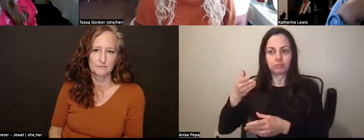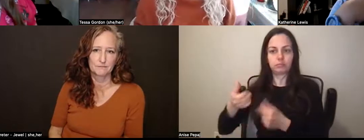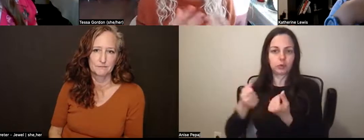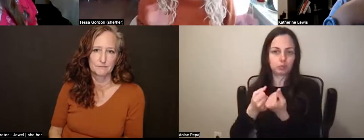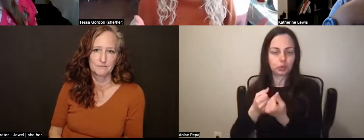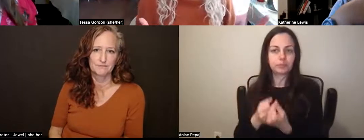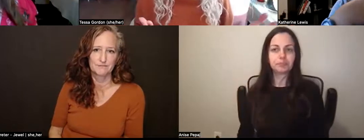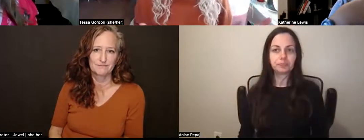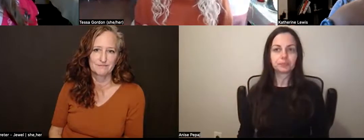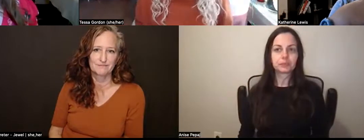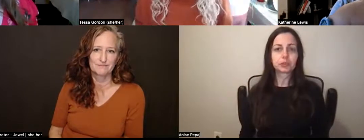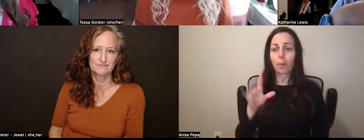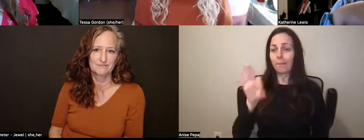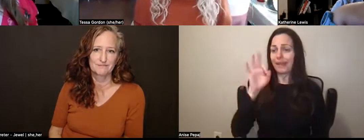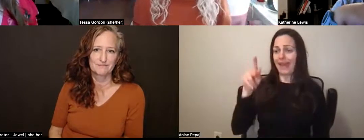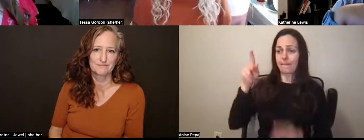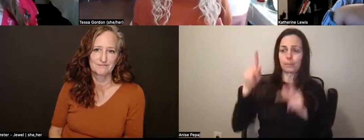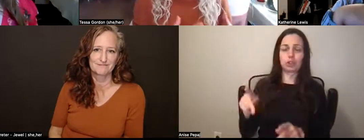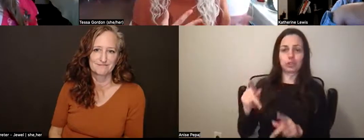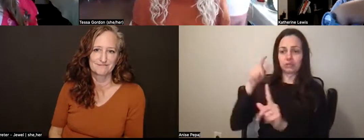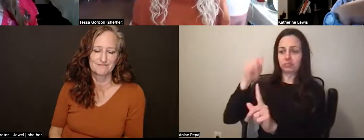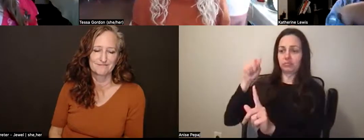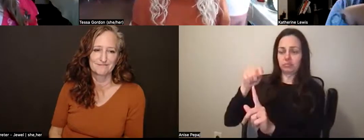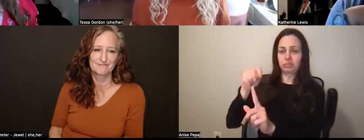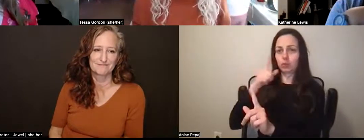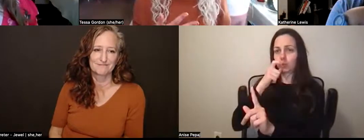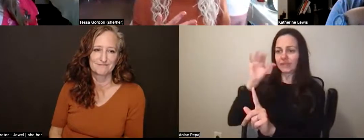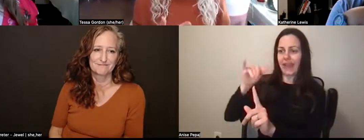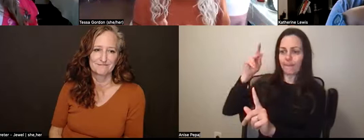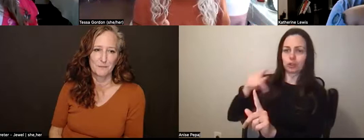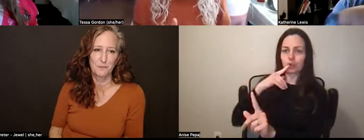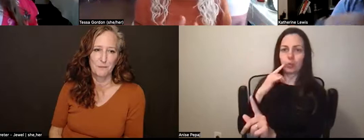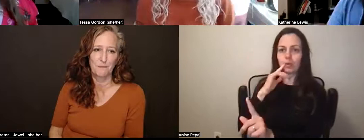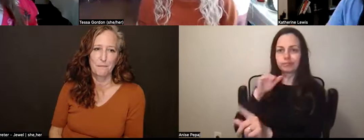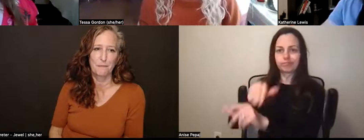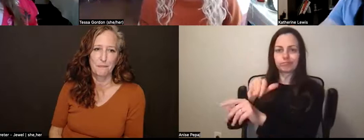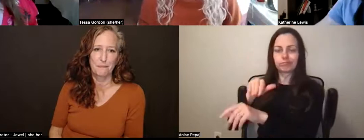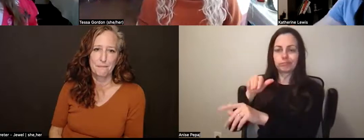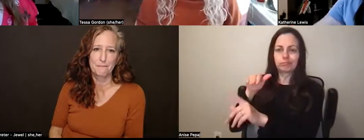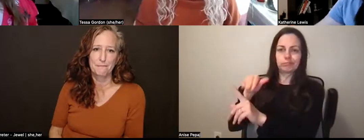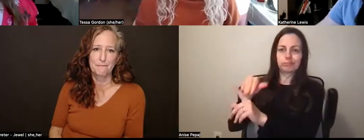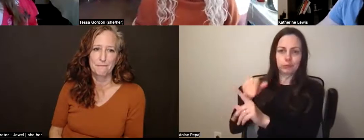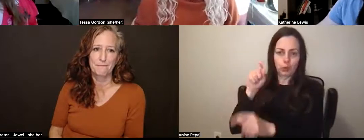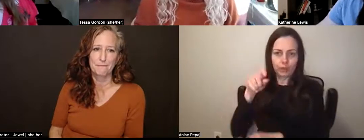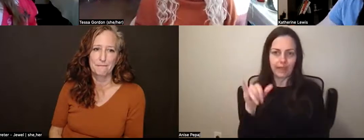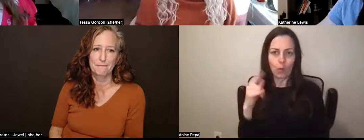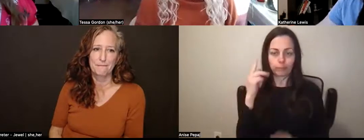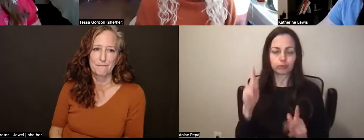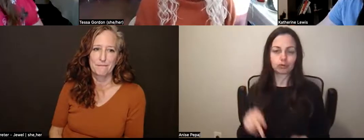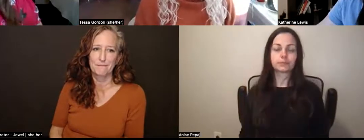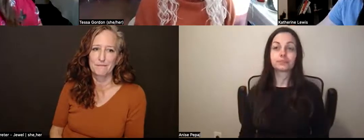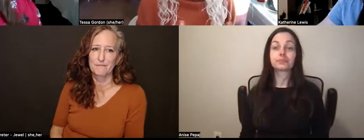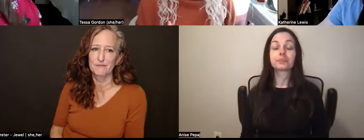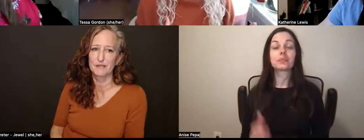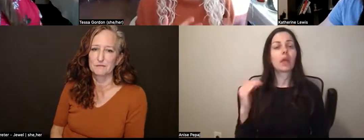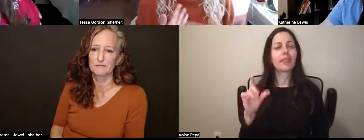And so pick that person, pick your Howl at the Moon person, because we all need somebody who can be that person. Other thing I would say